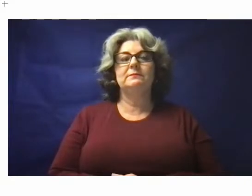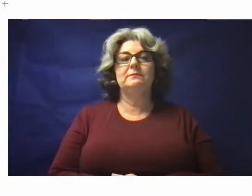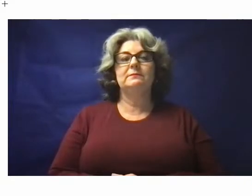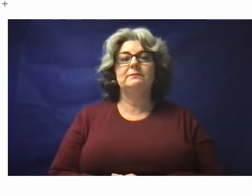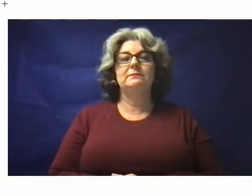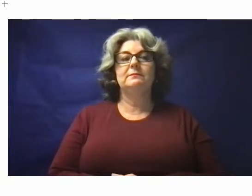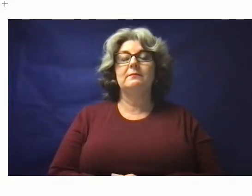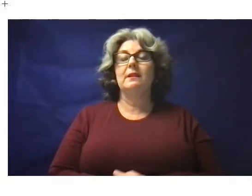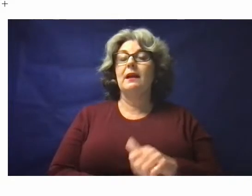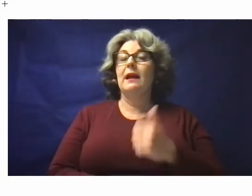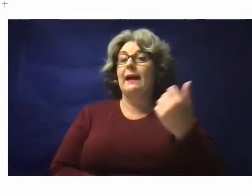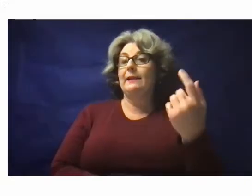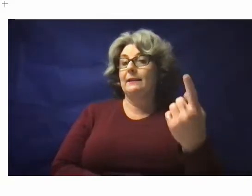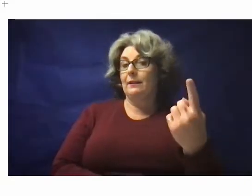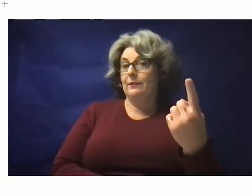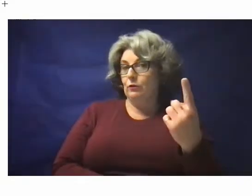in,